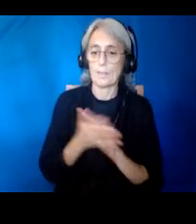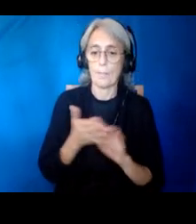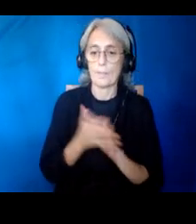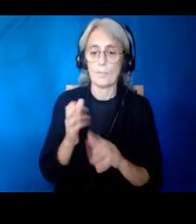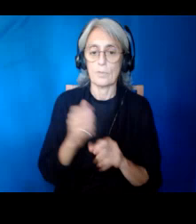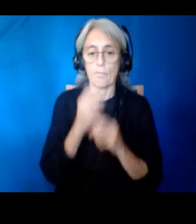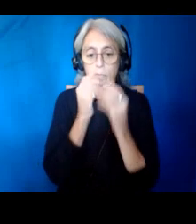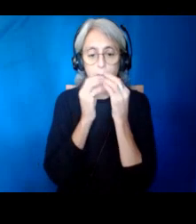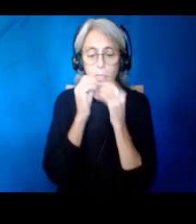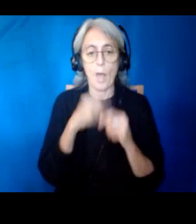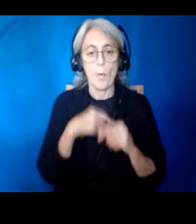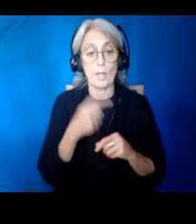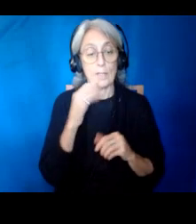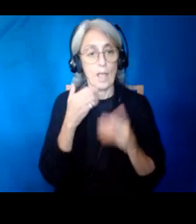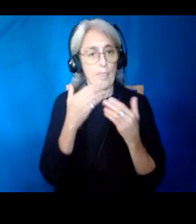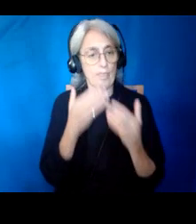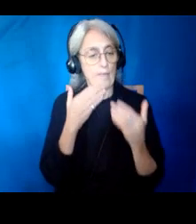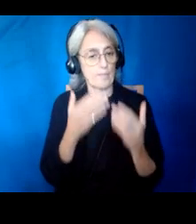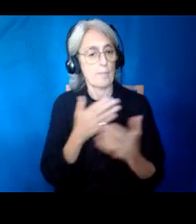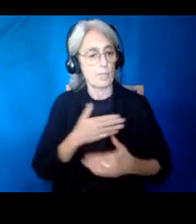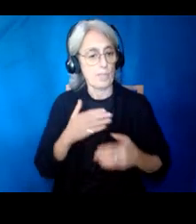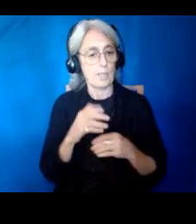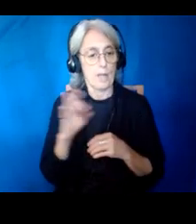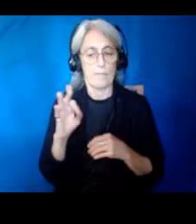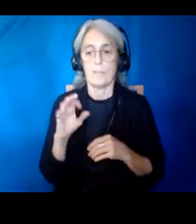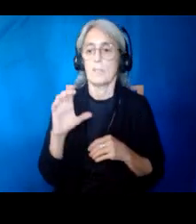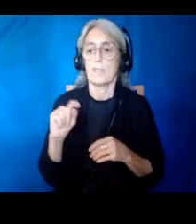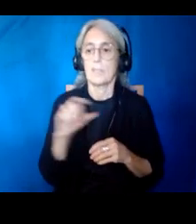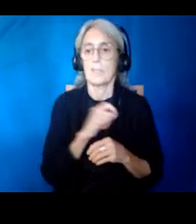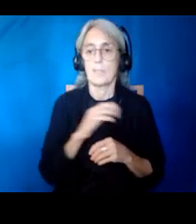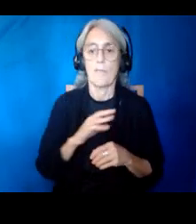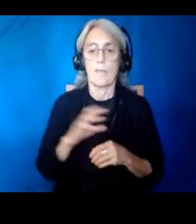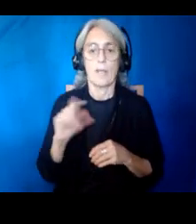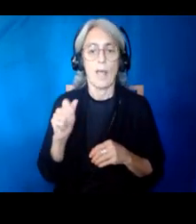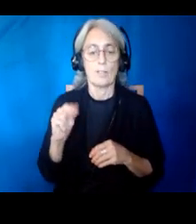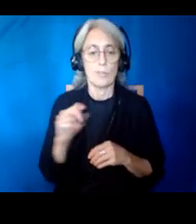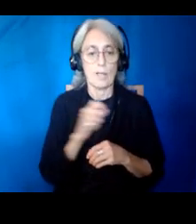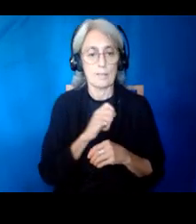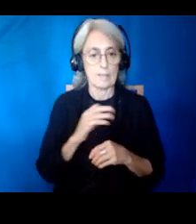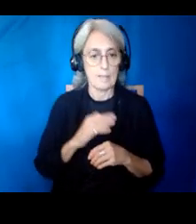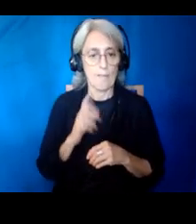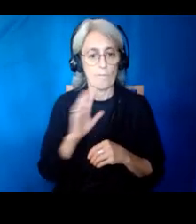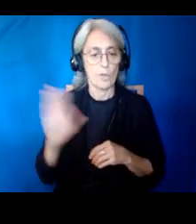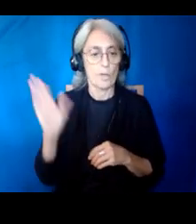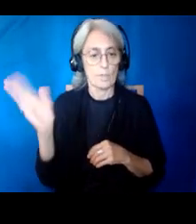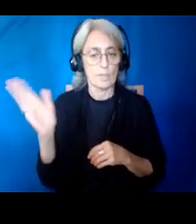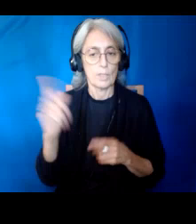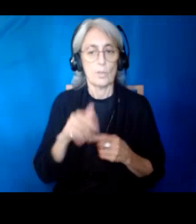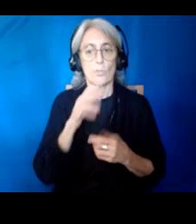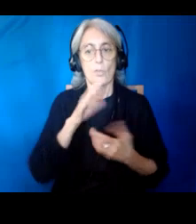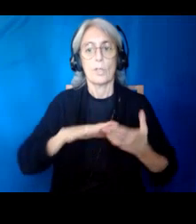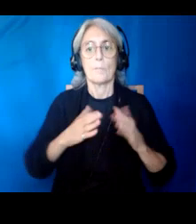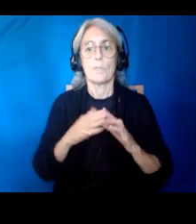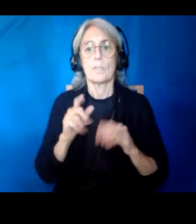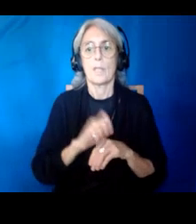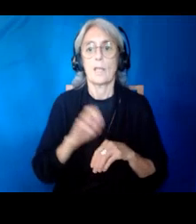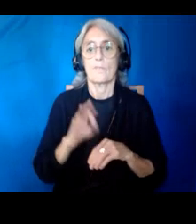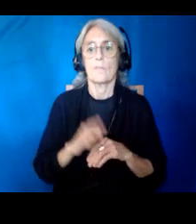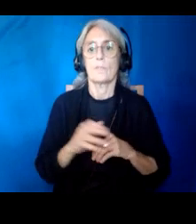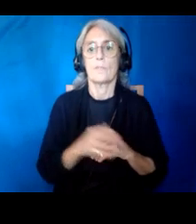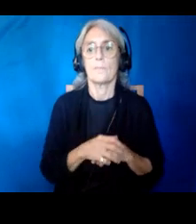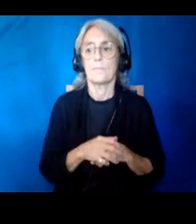say we're always thankful and appreciative of CTC staff and Caltrans staff for the presentations to the Rural Communities Task Force. So that